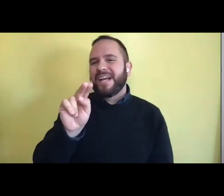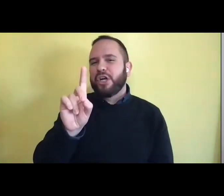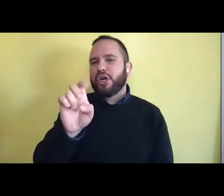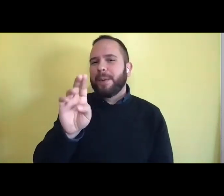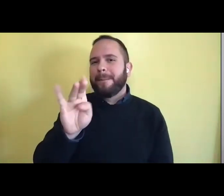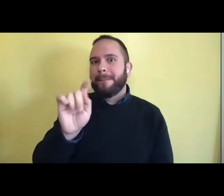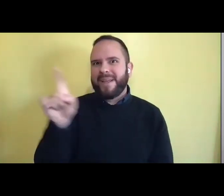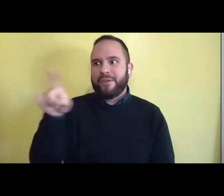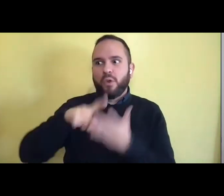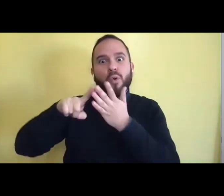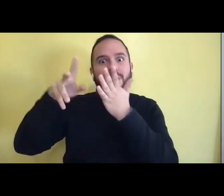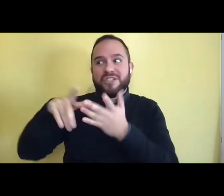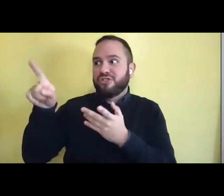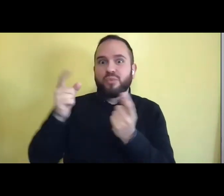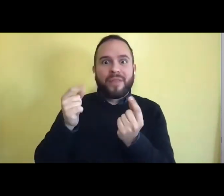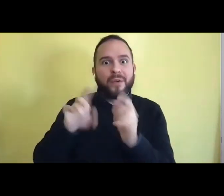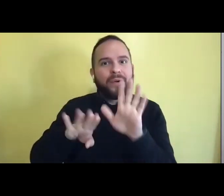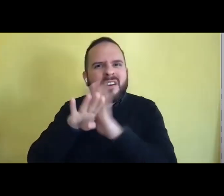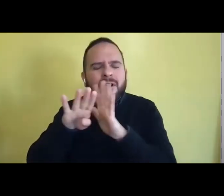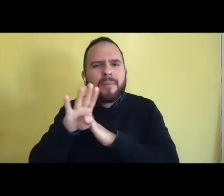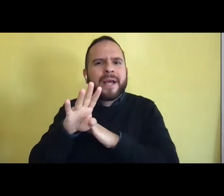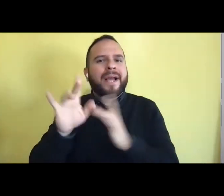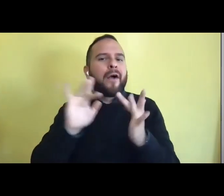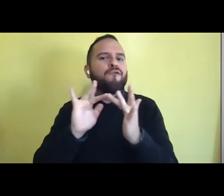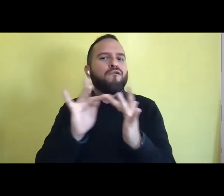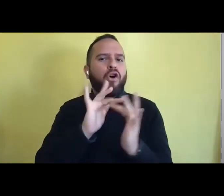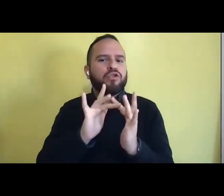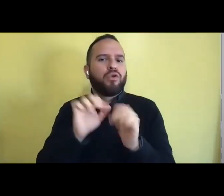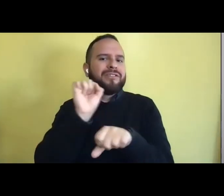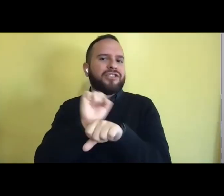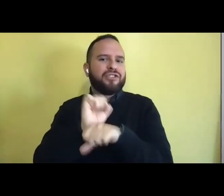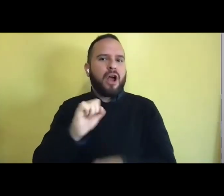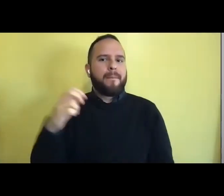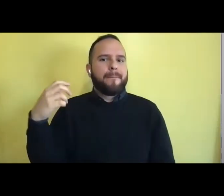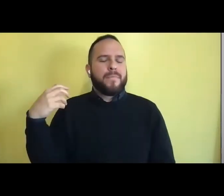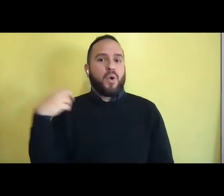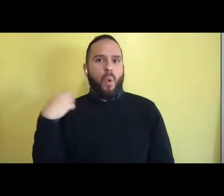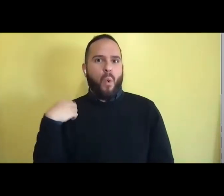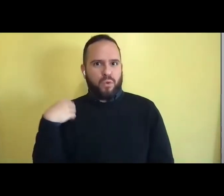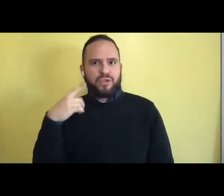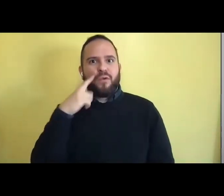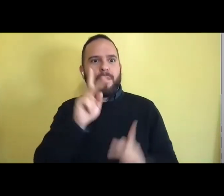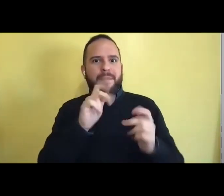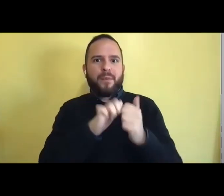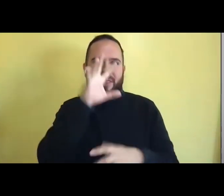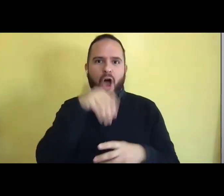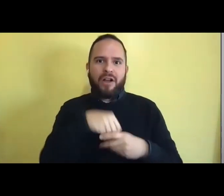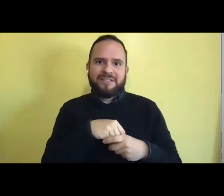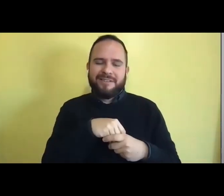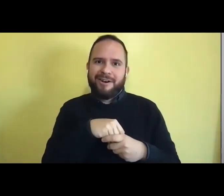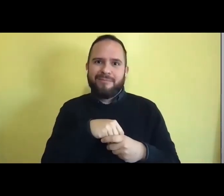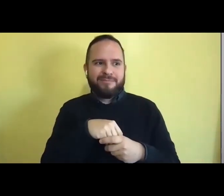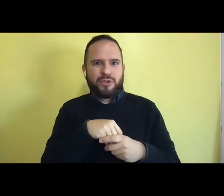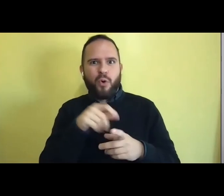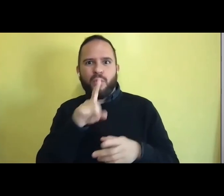are developing a virtual job coach for people living with autism to prepare for job interviews. And their